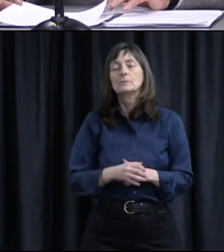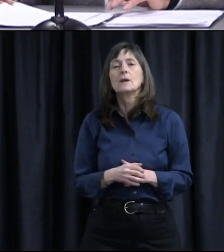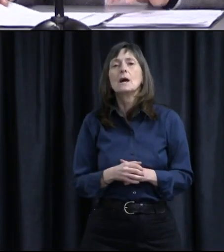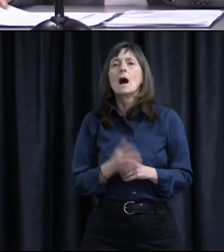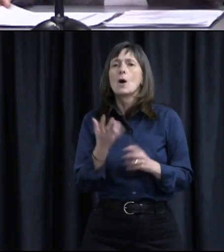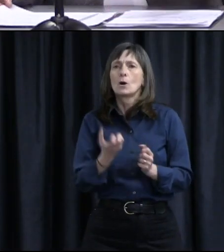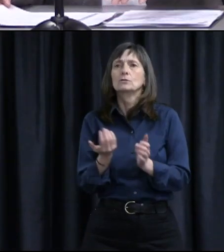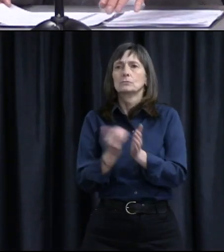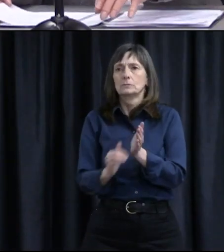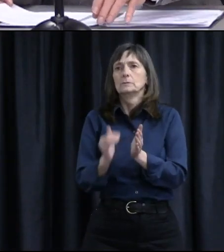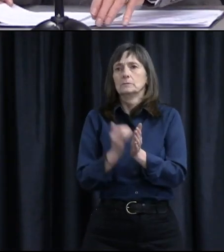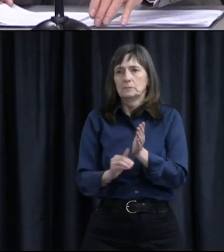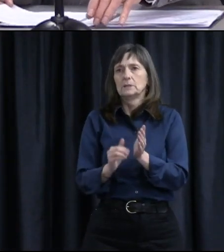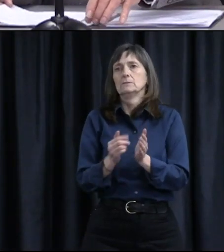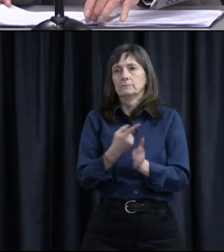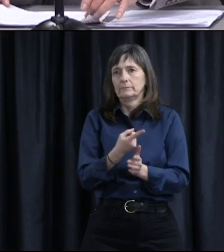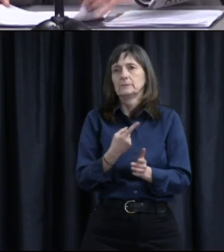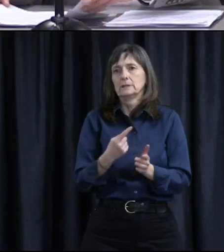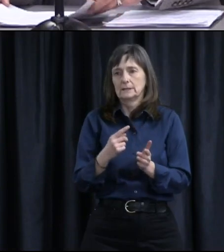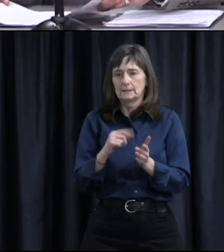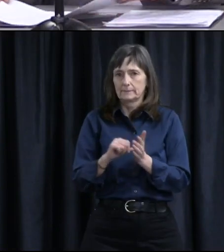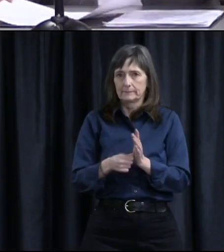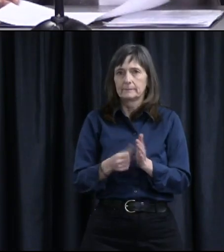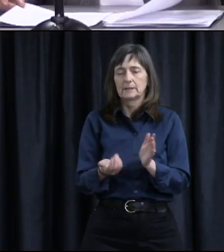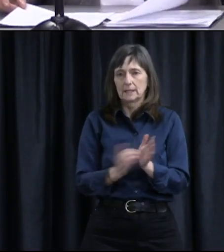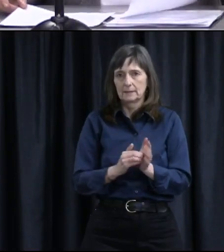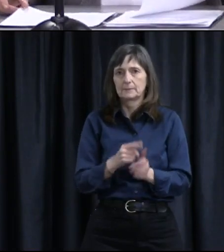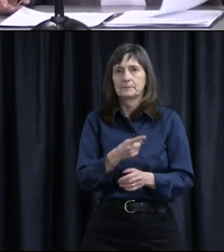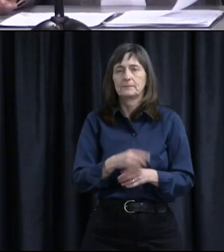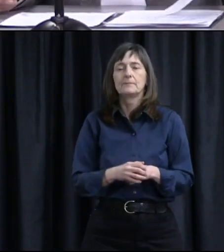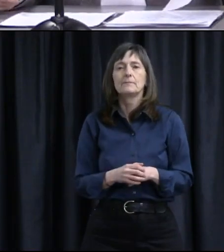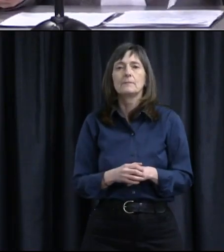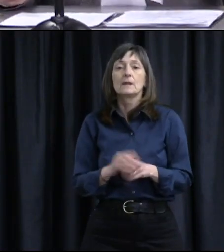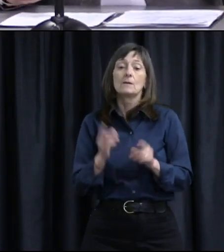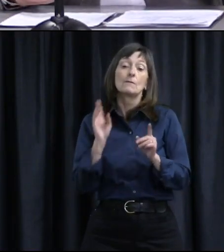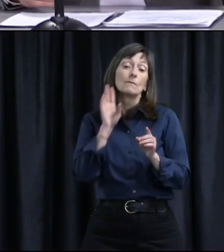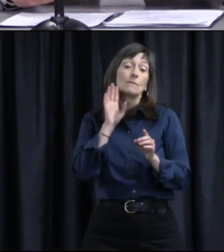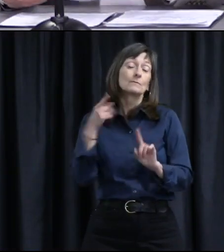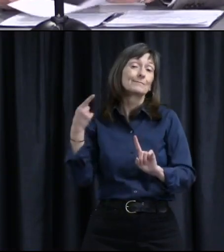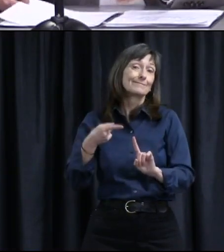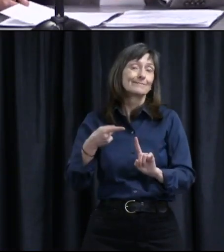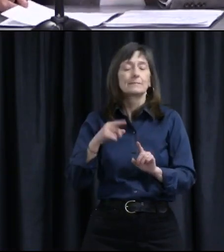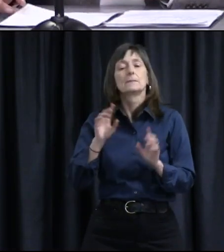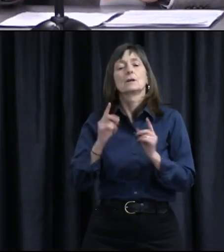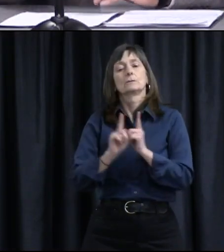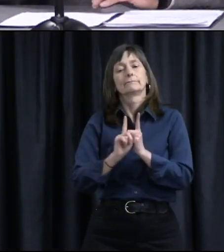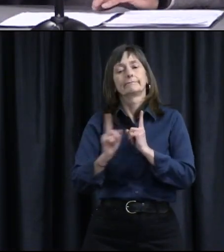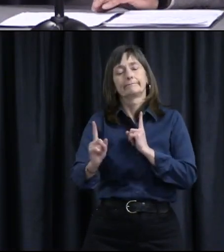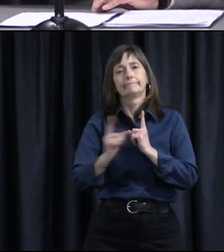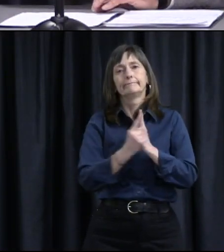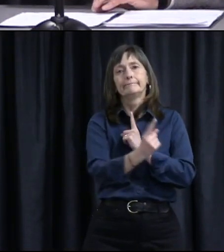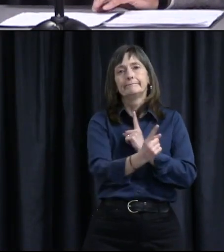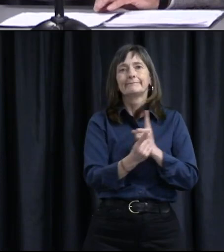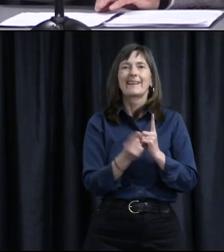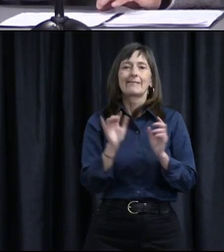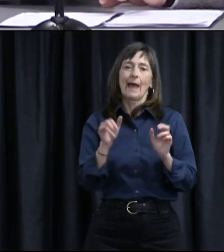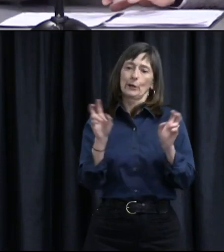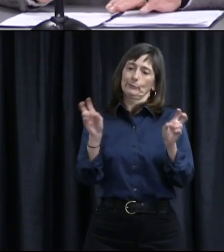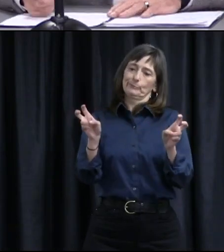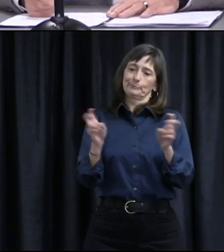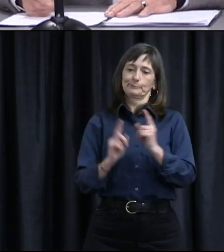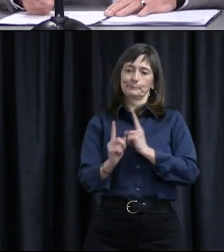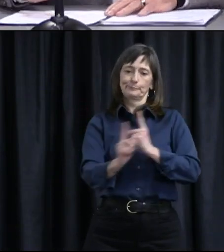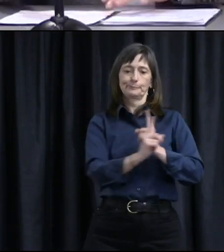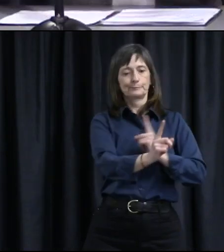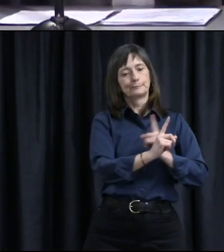reiterate some of the Premier and Dr. Fitzgerald's comments around social distancing. It's become a very much used phrase, but I think we